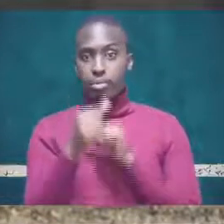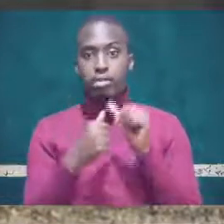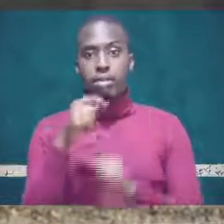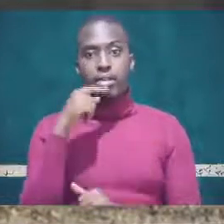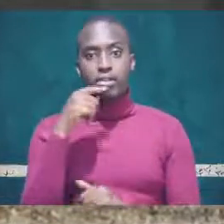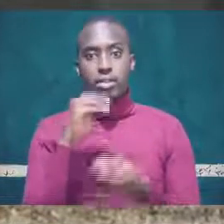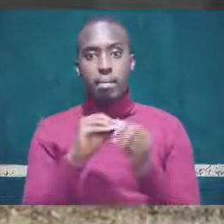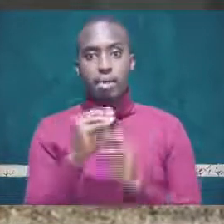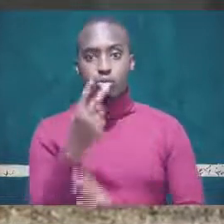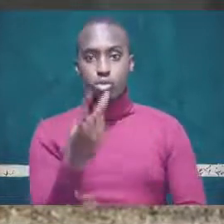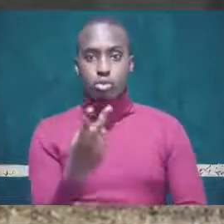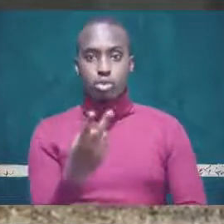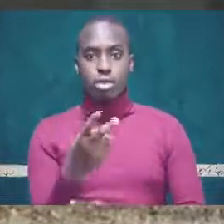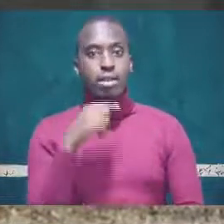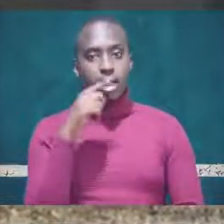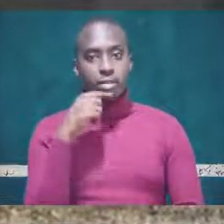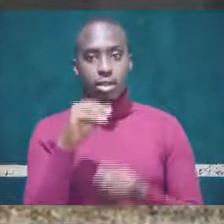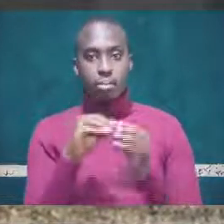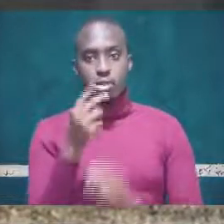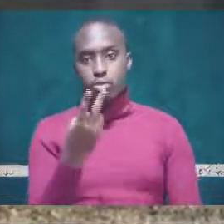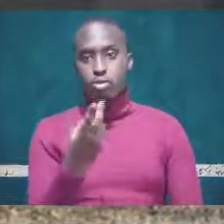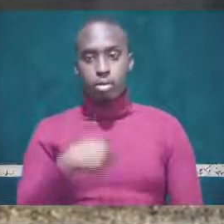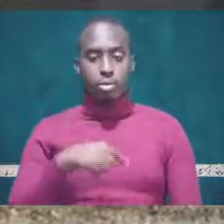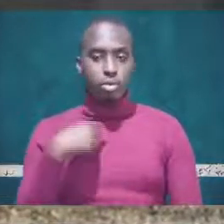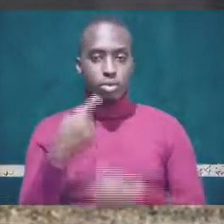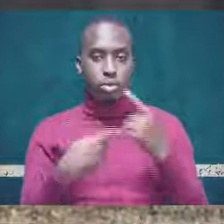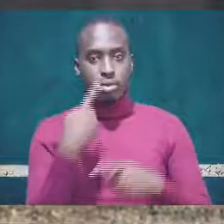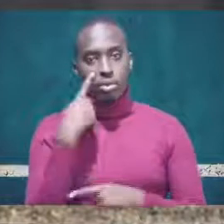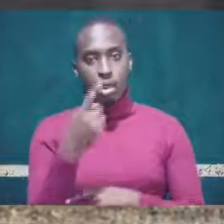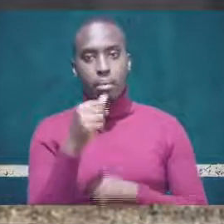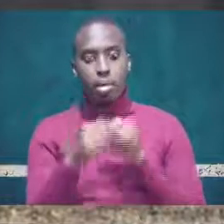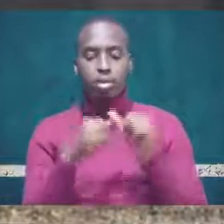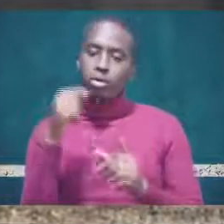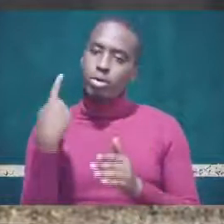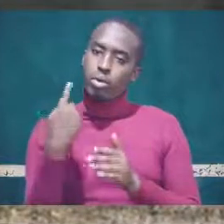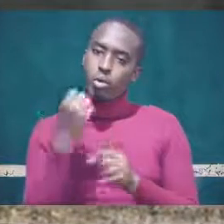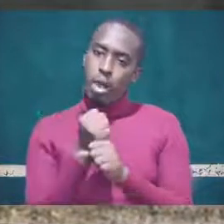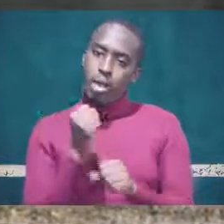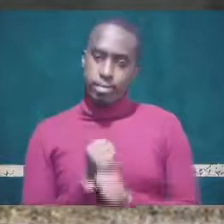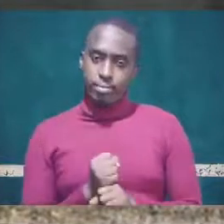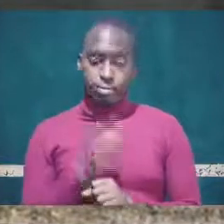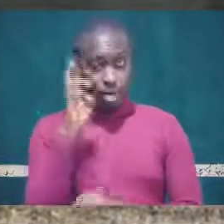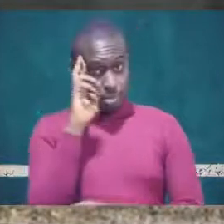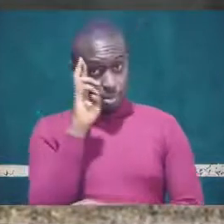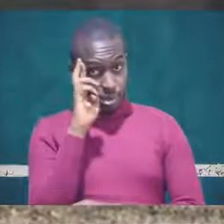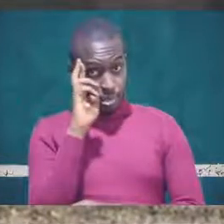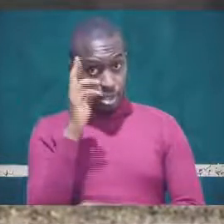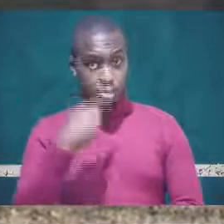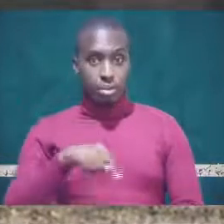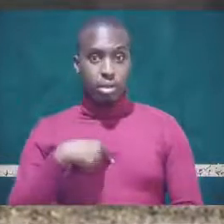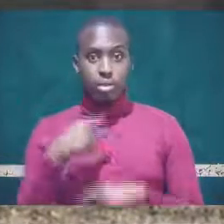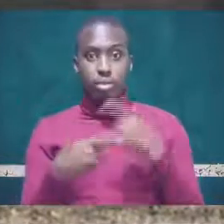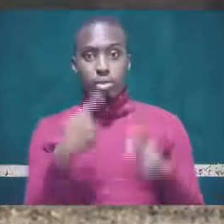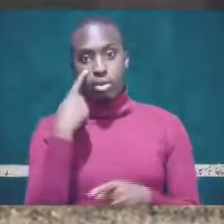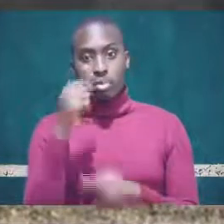2, in lesson number 2, we were still looking at work. Do you remember? We were still looking